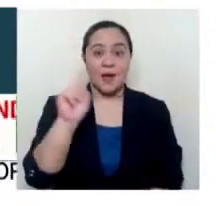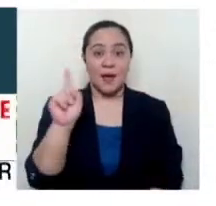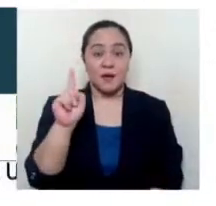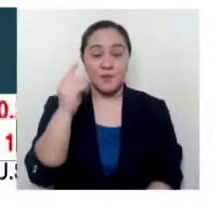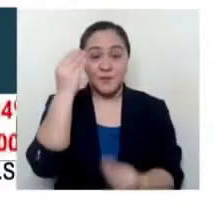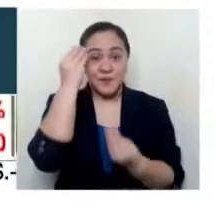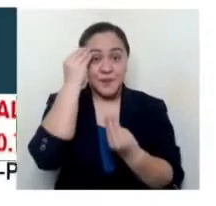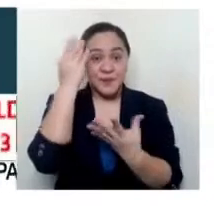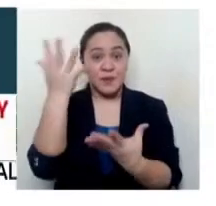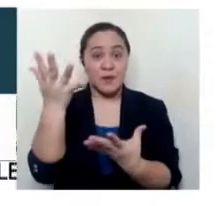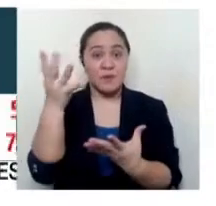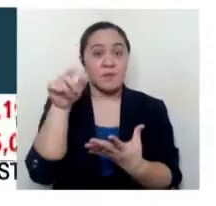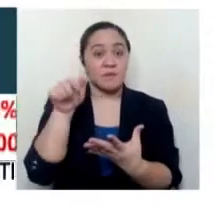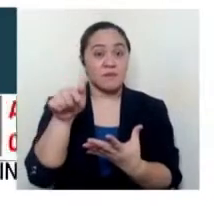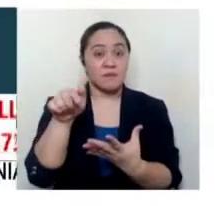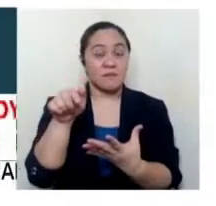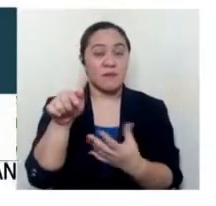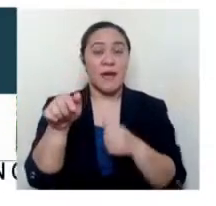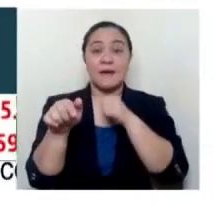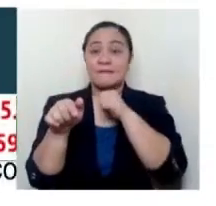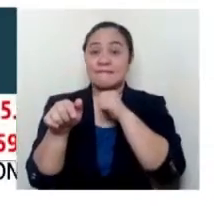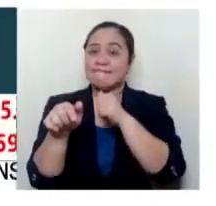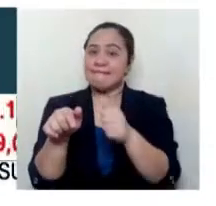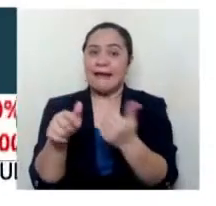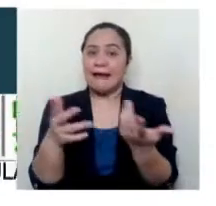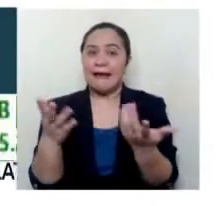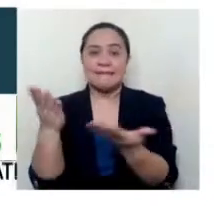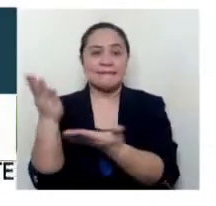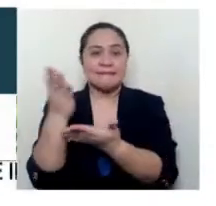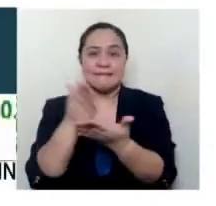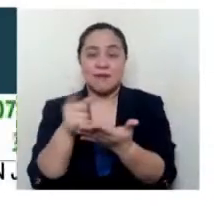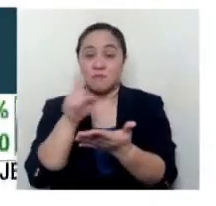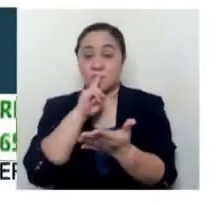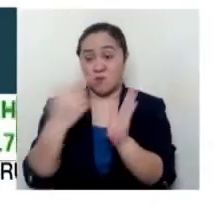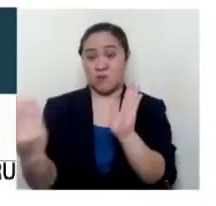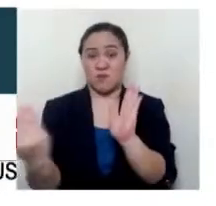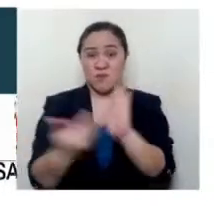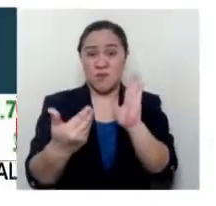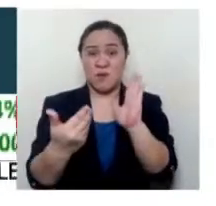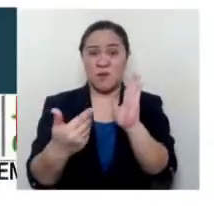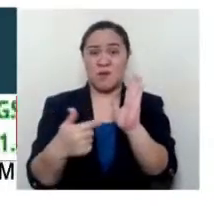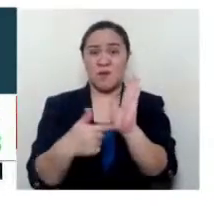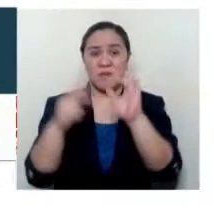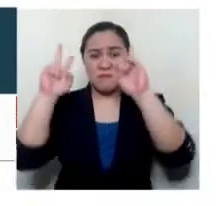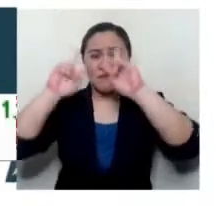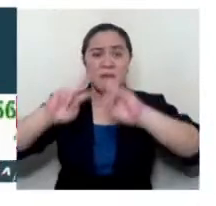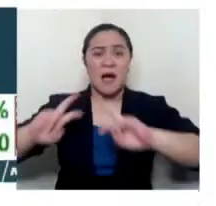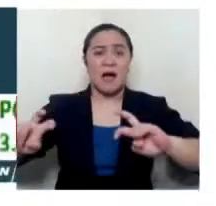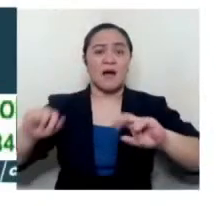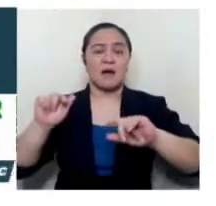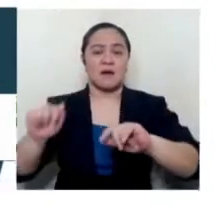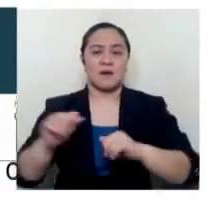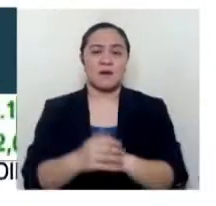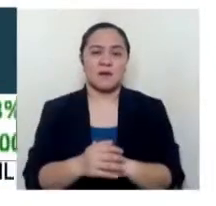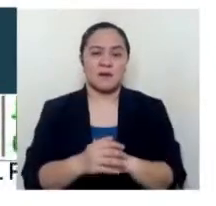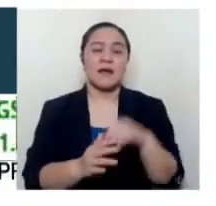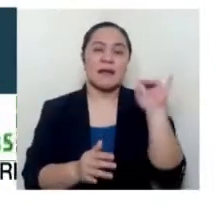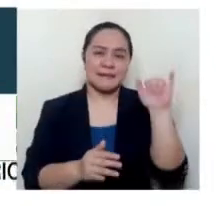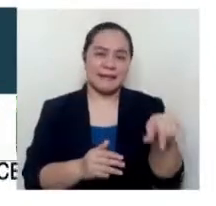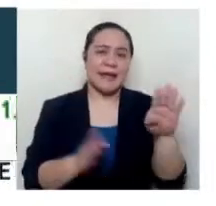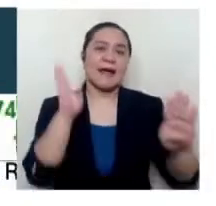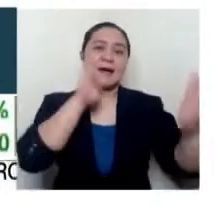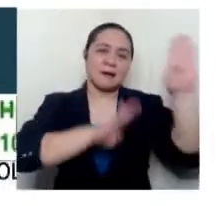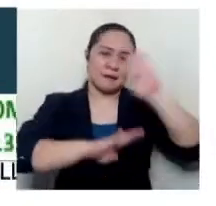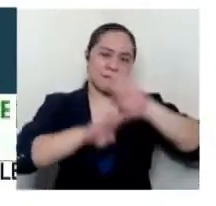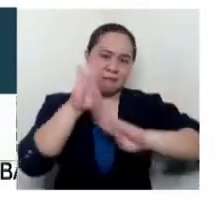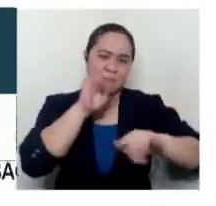informations are not based from scientific evidences, no? So malaking problema, and that is